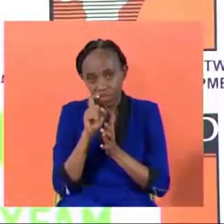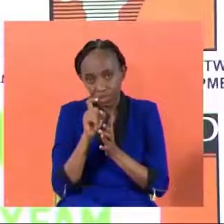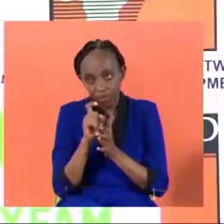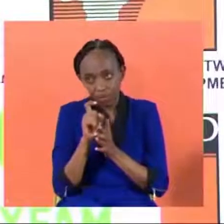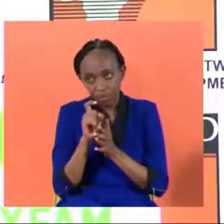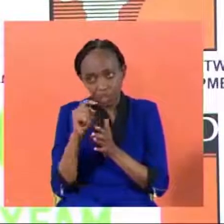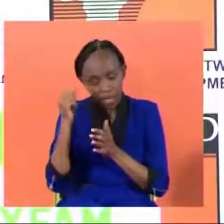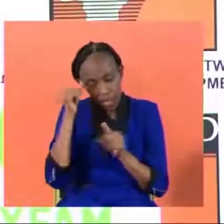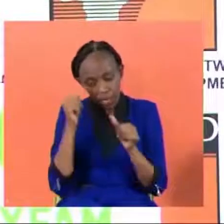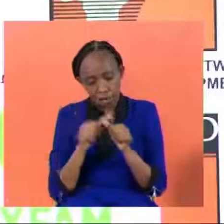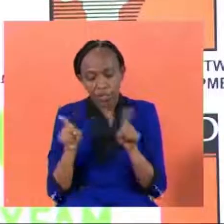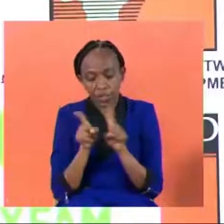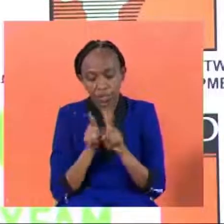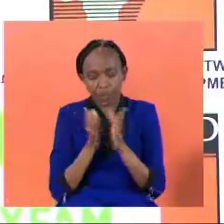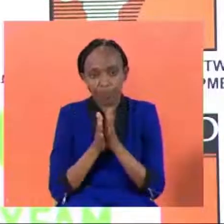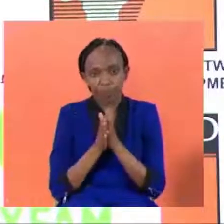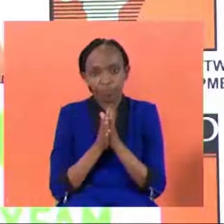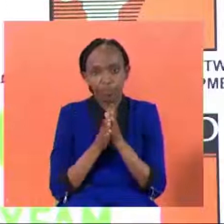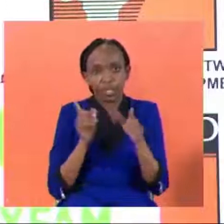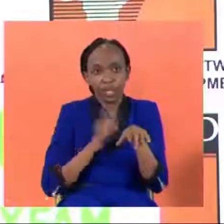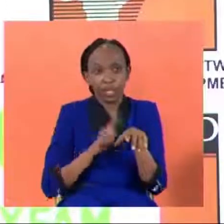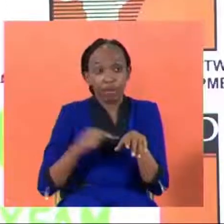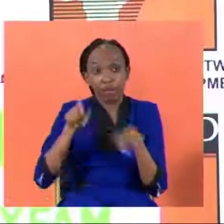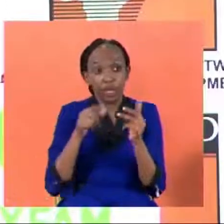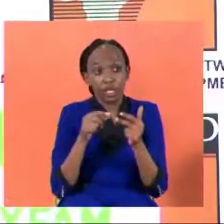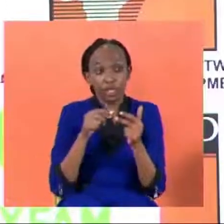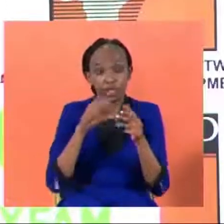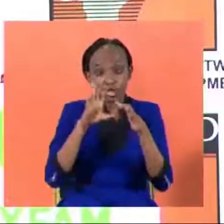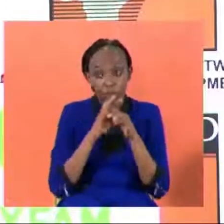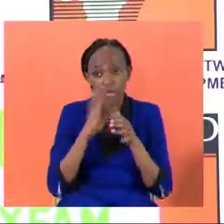ask, because I remember even as